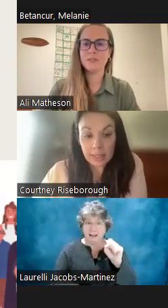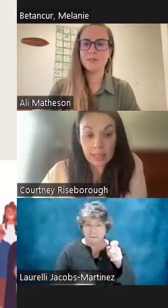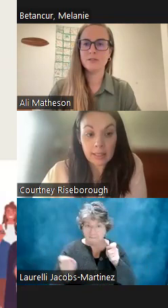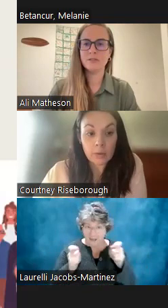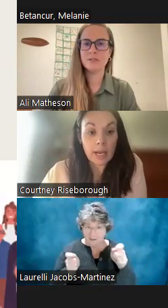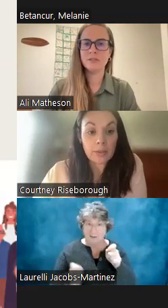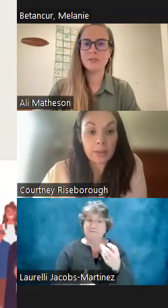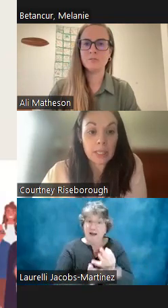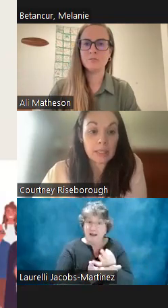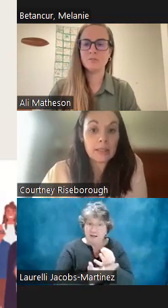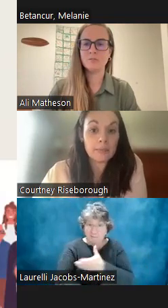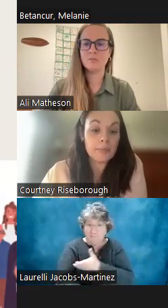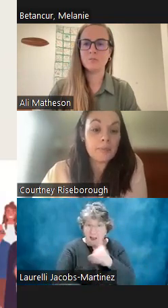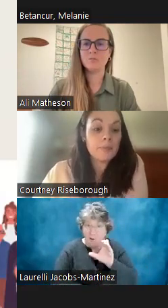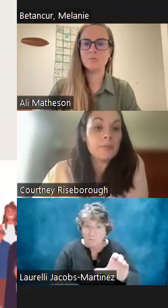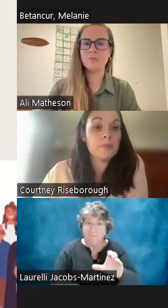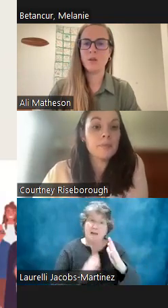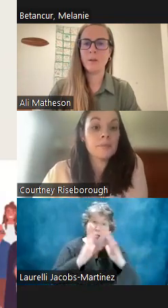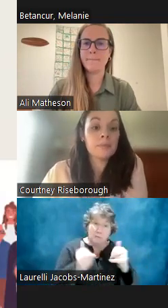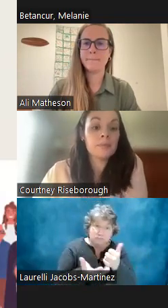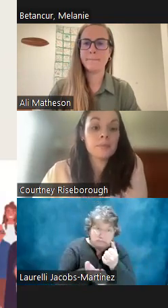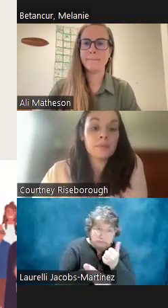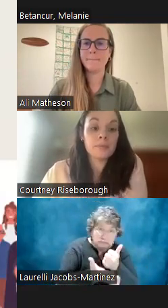housing assistance, or other needs.